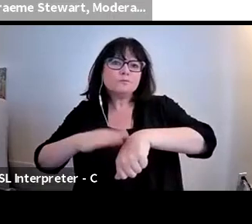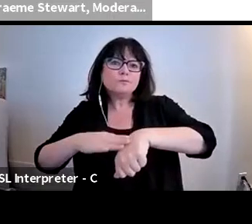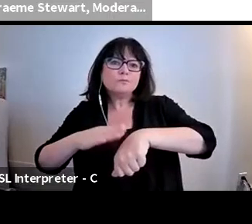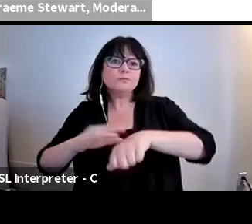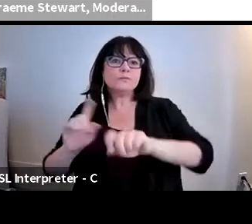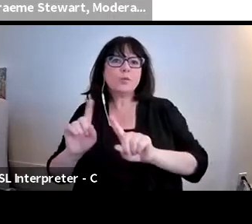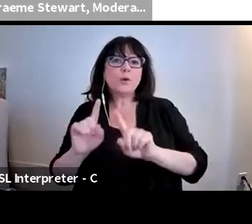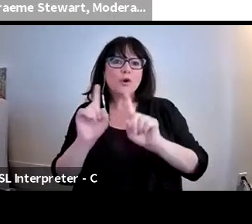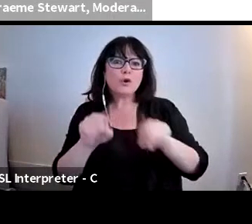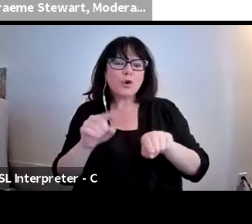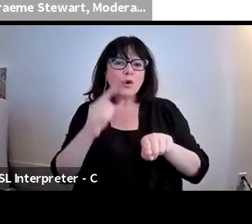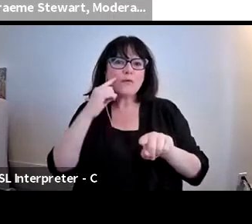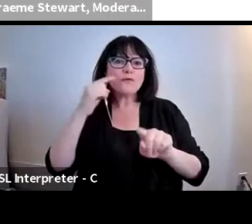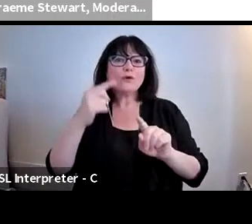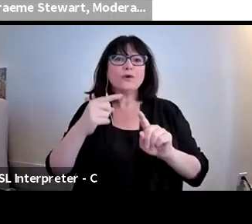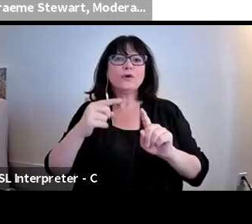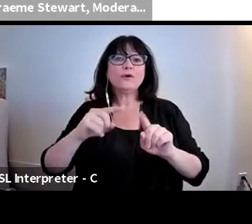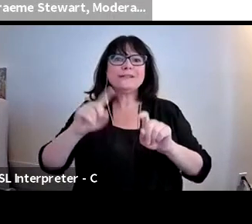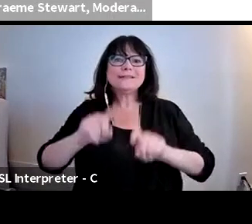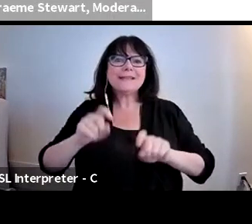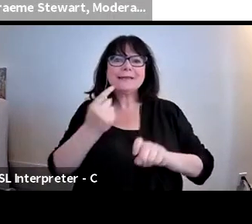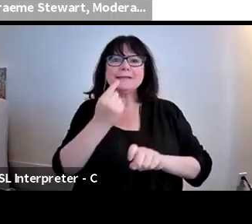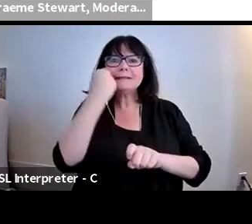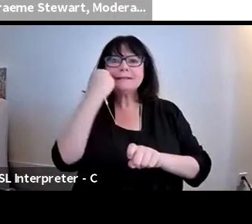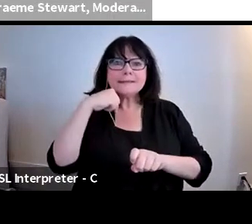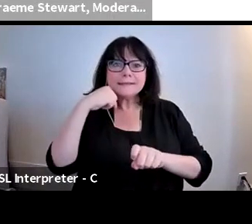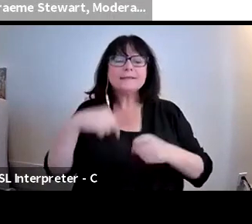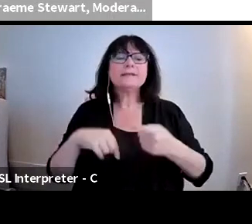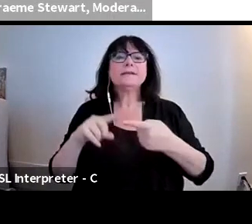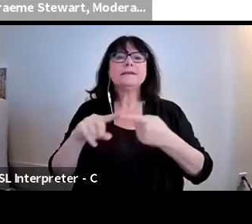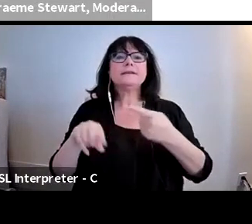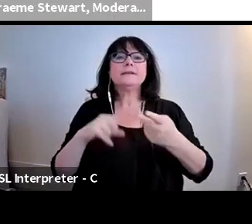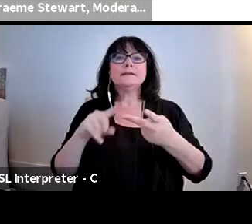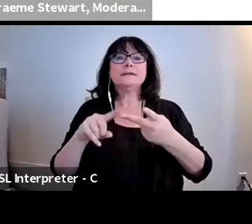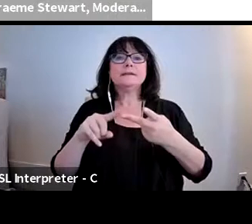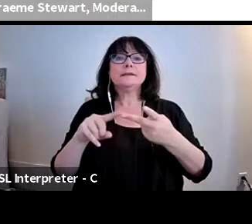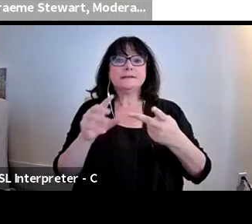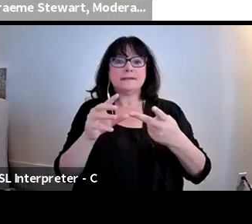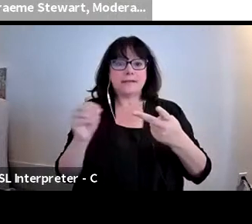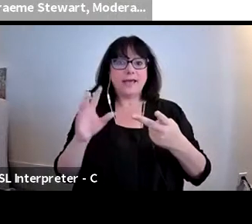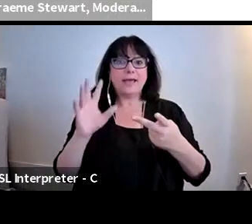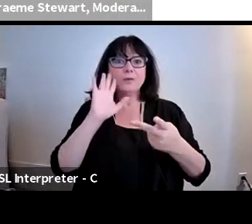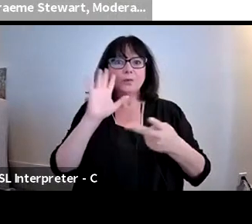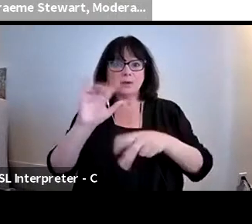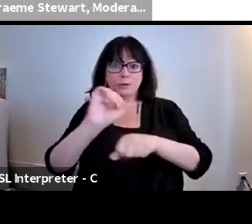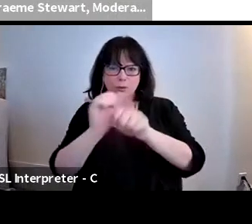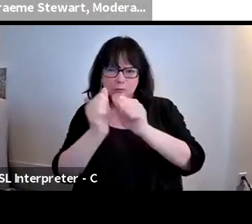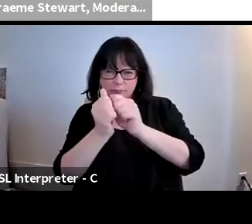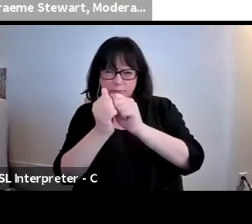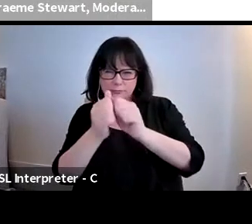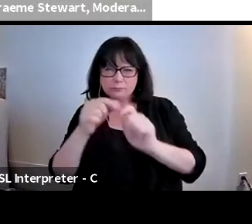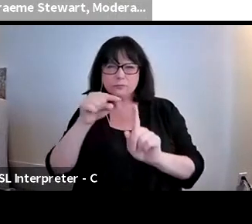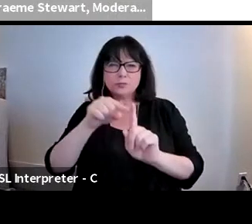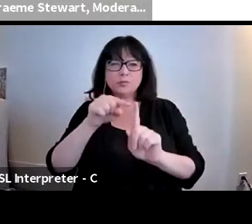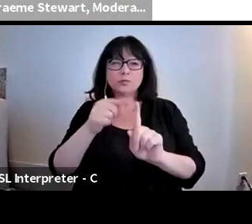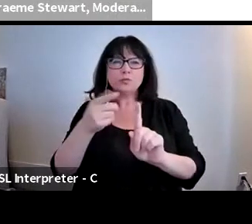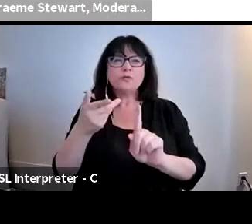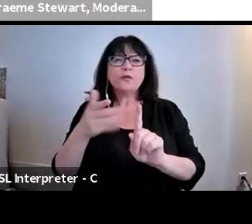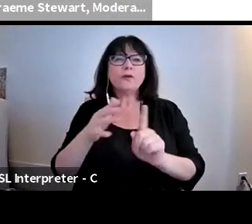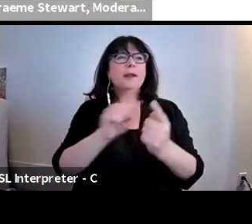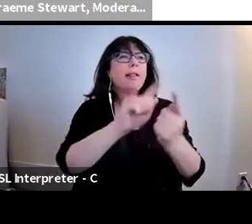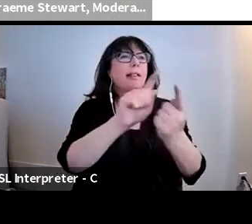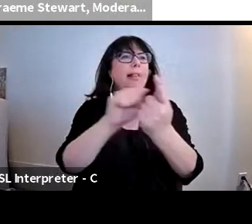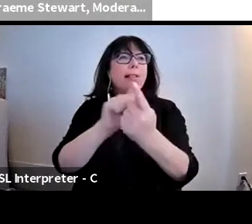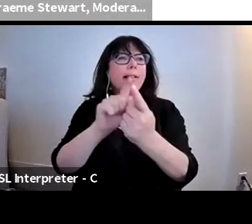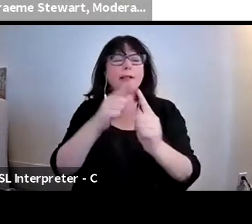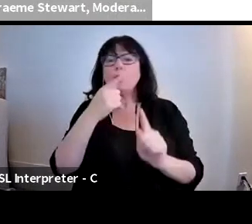testing and work with them to understand who they've come in contact with. Public health, when it's